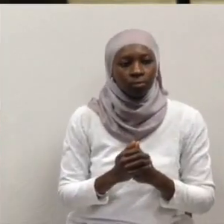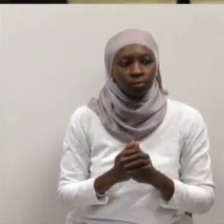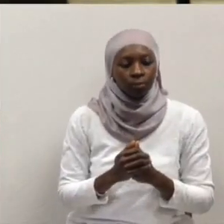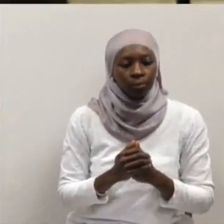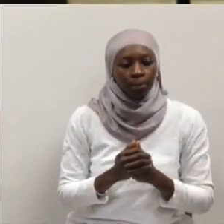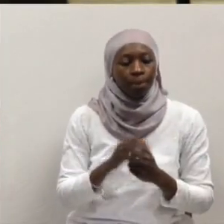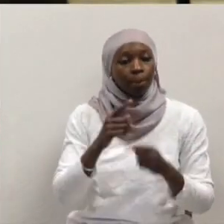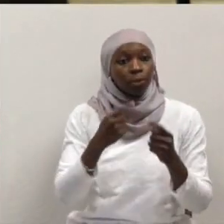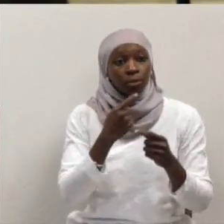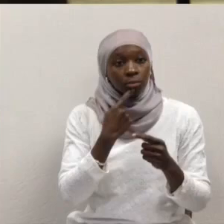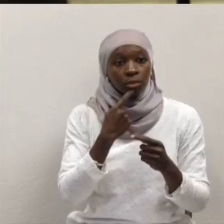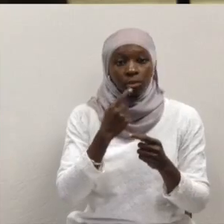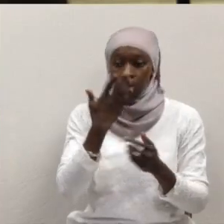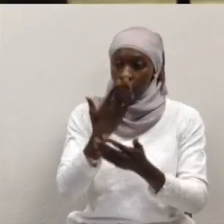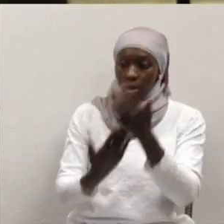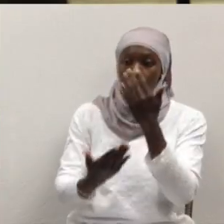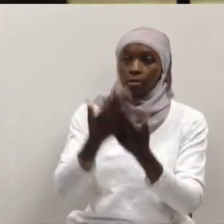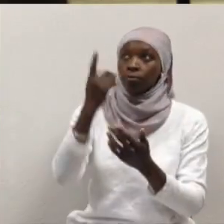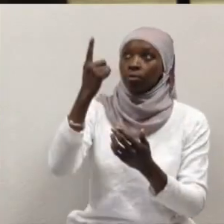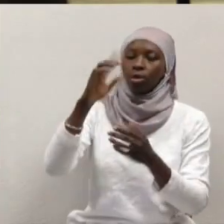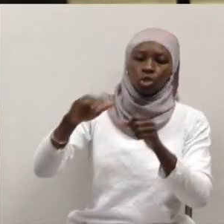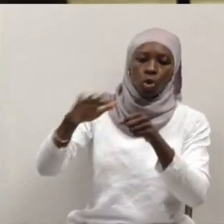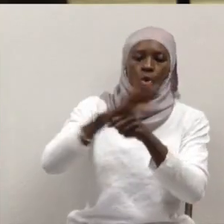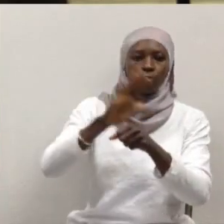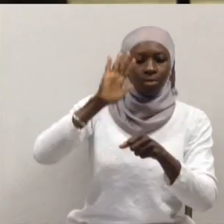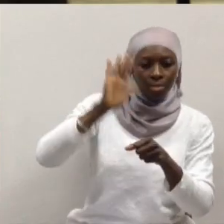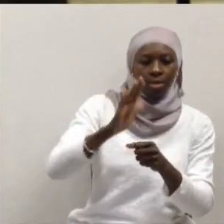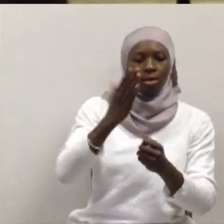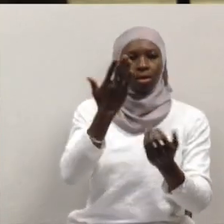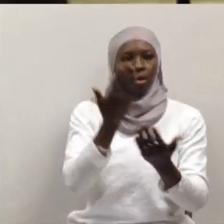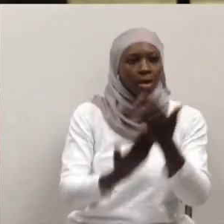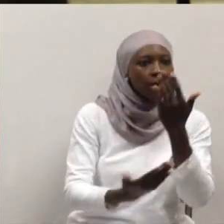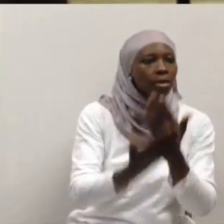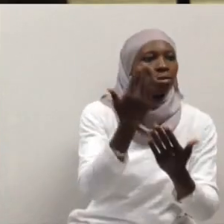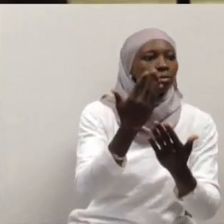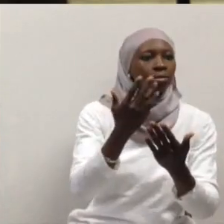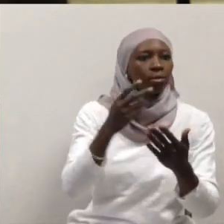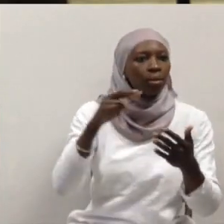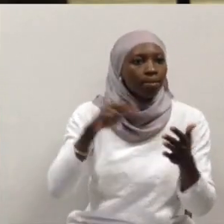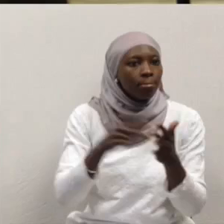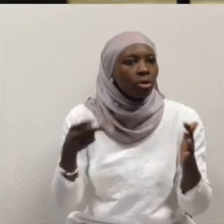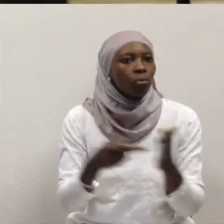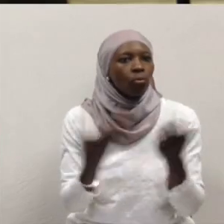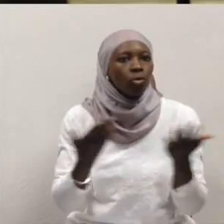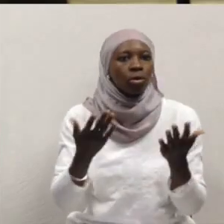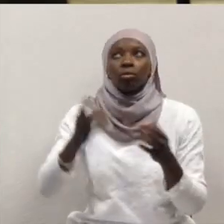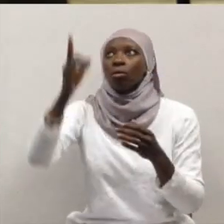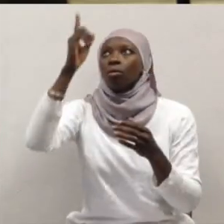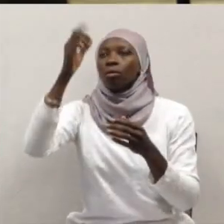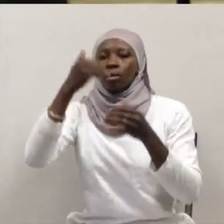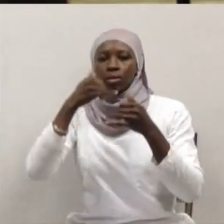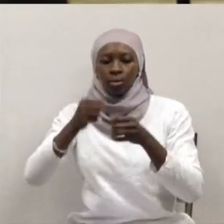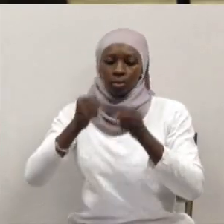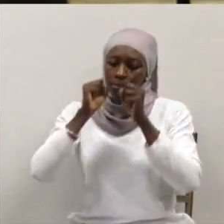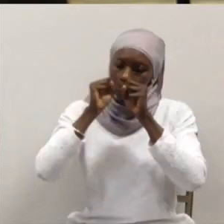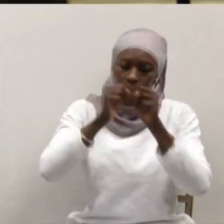When it says the hand of Allah is over their hands, it means Allah is blessing what they are